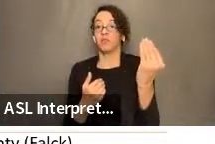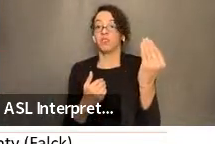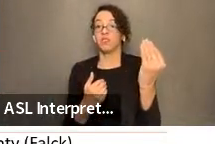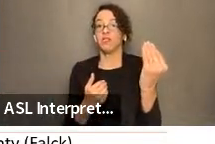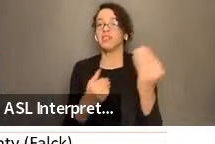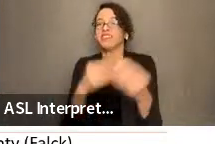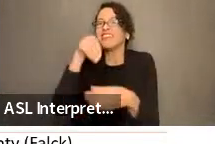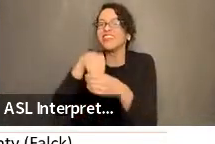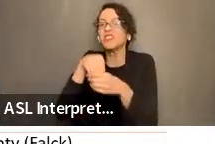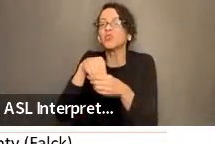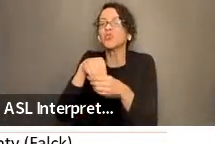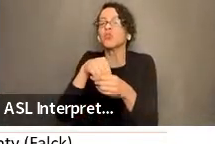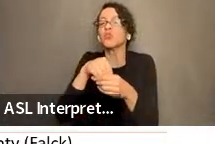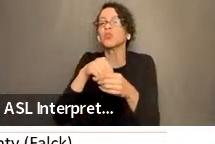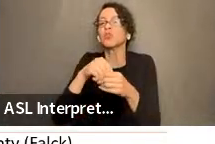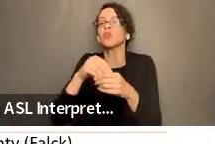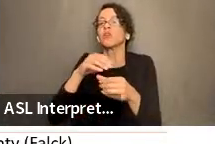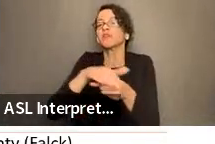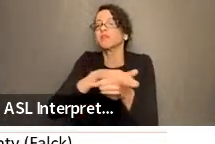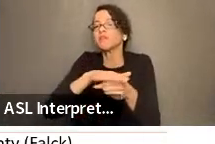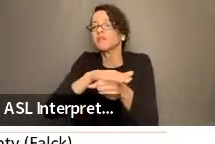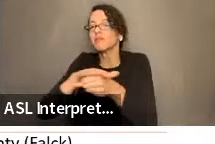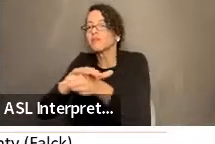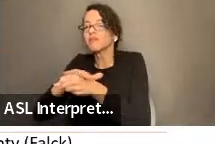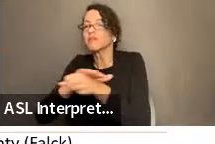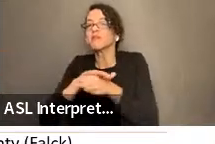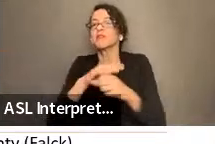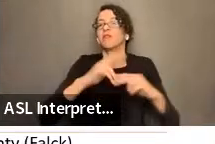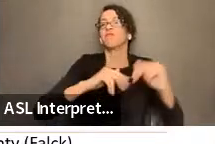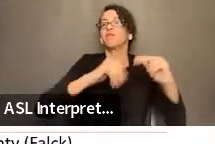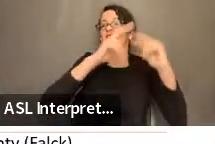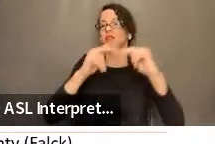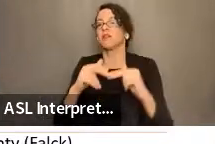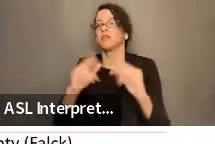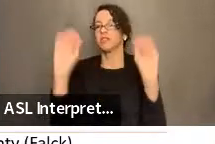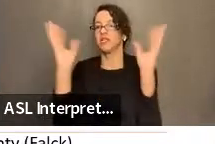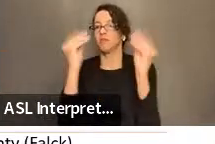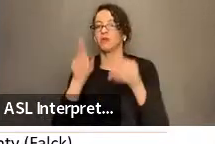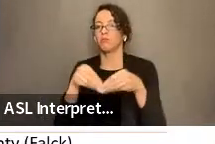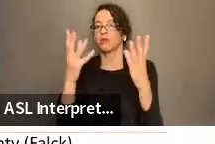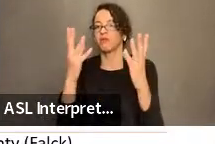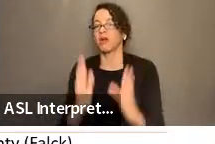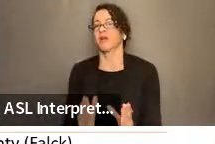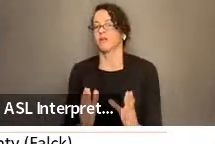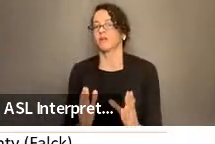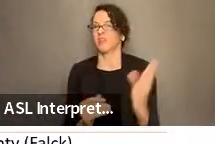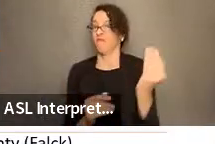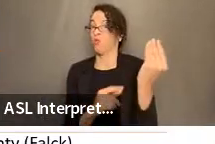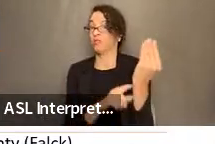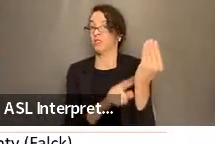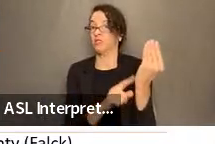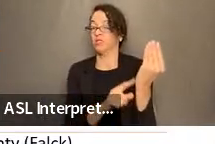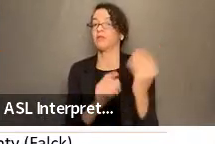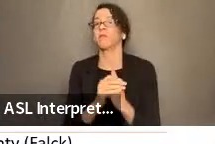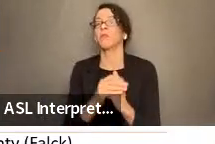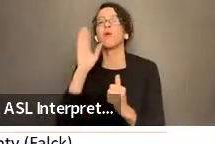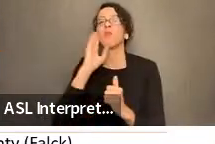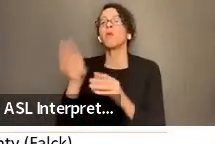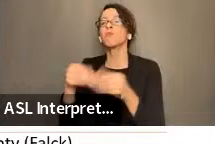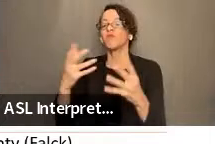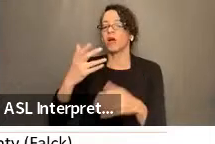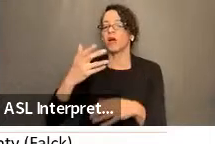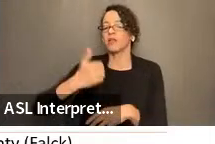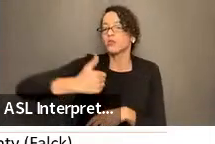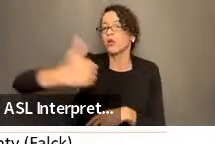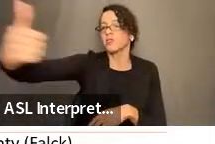typically perform the non-emergency kinds of transports, say a discharge from a hospital to a skilled nursing